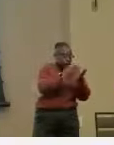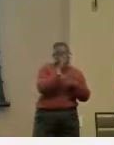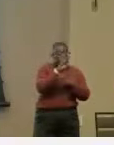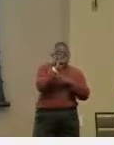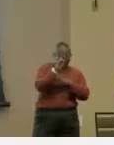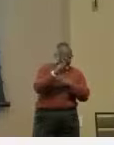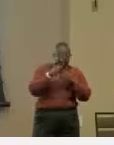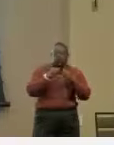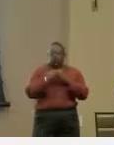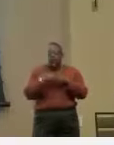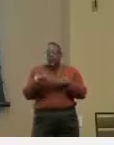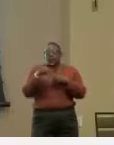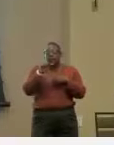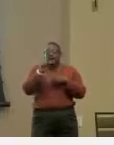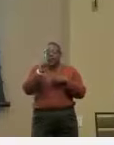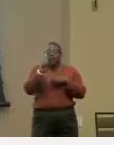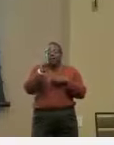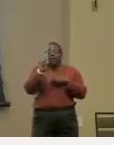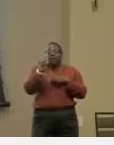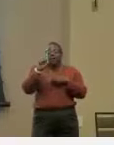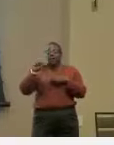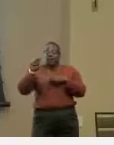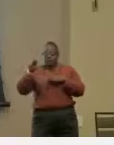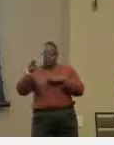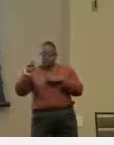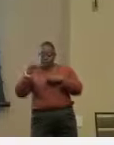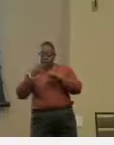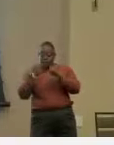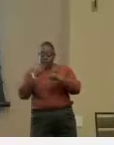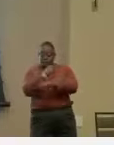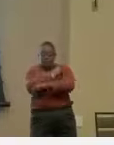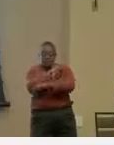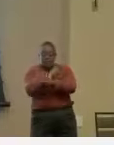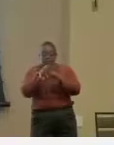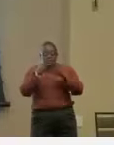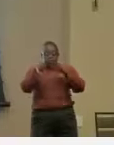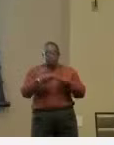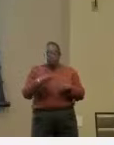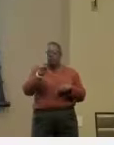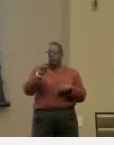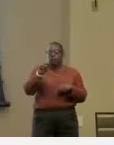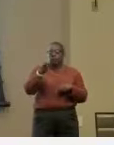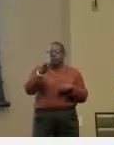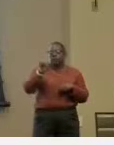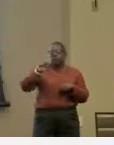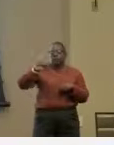measure. Anti-SM is named after a patient named Smith, who was the